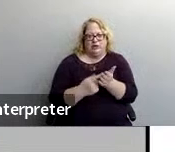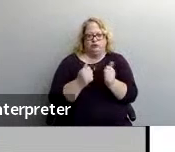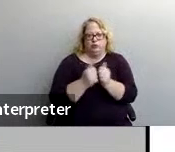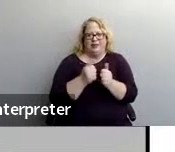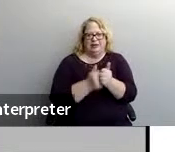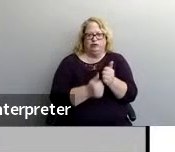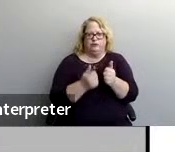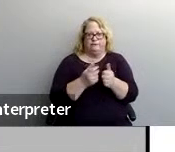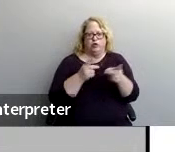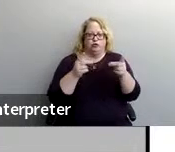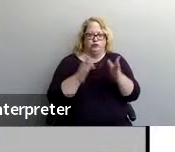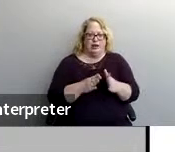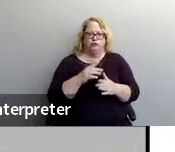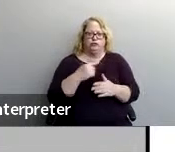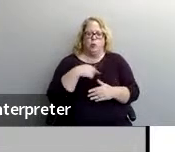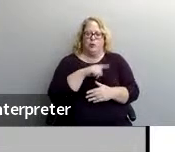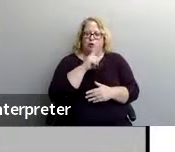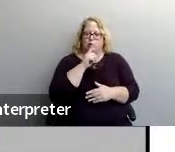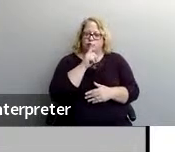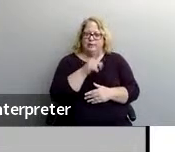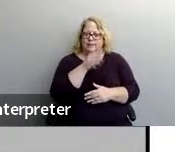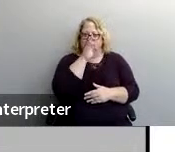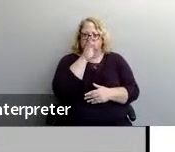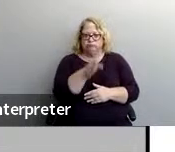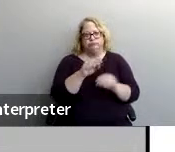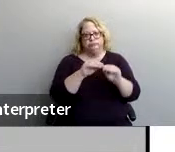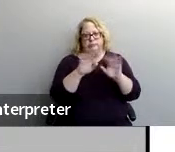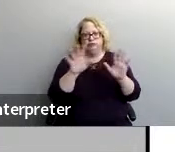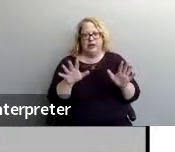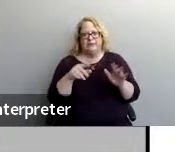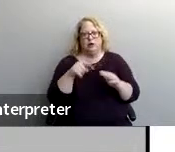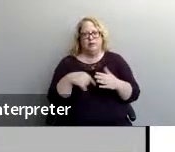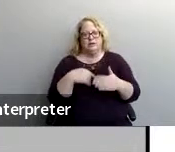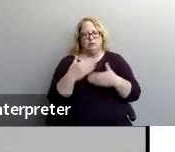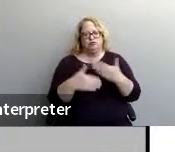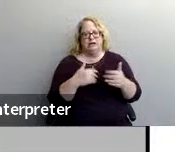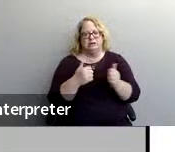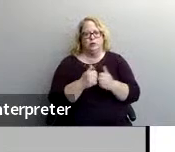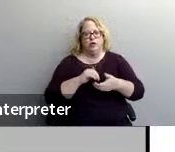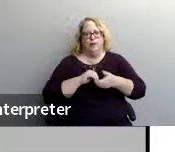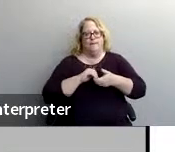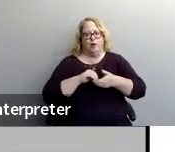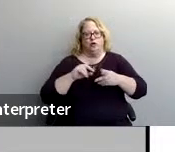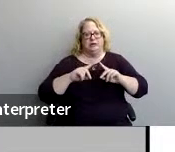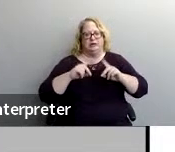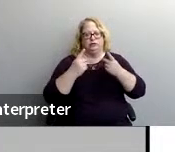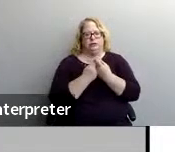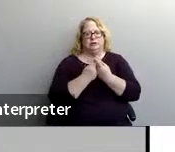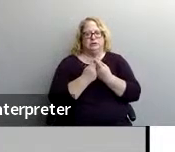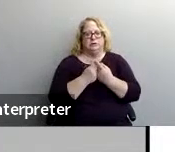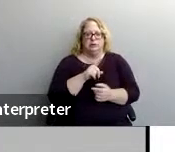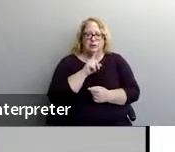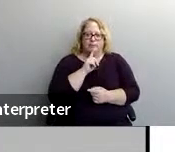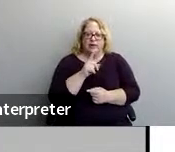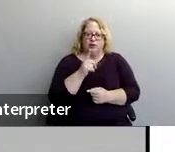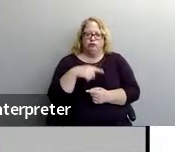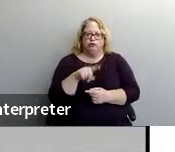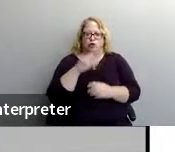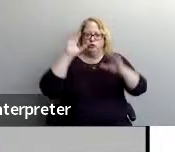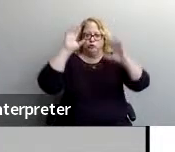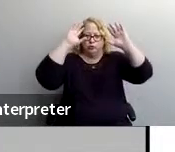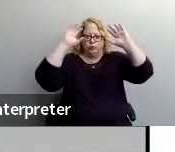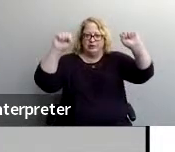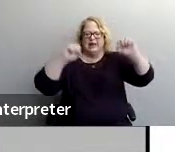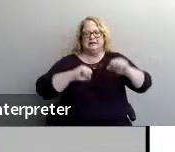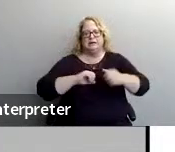each of the directors, and we're being extremely transparent in this process with our partner districts as well, ensuring that the